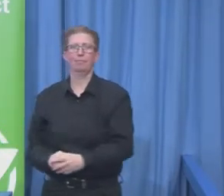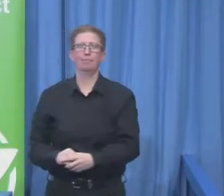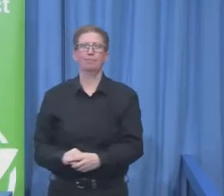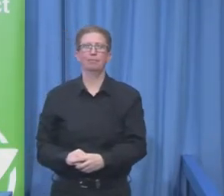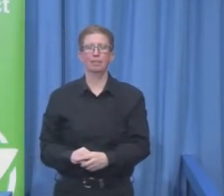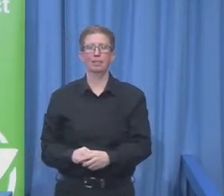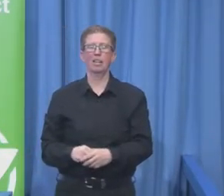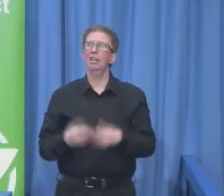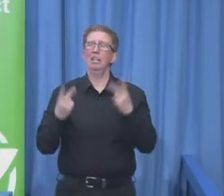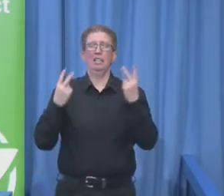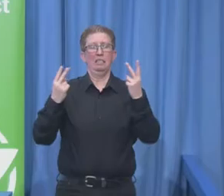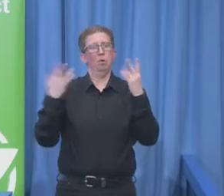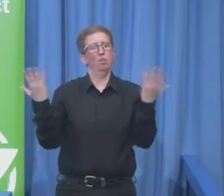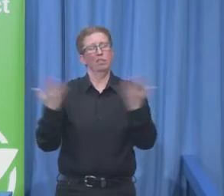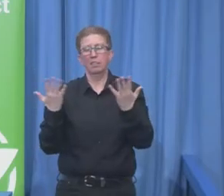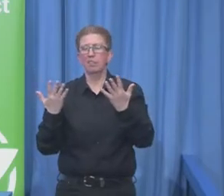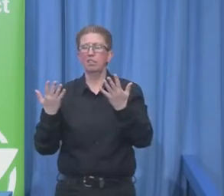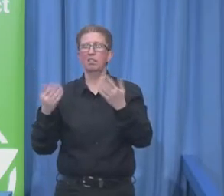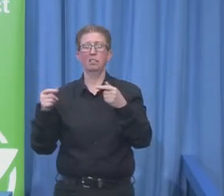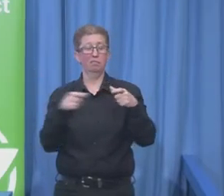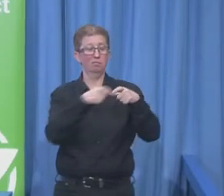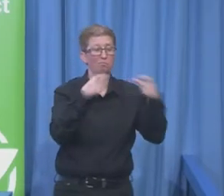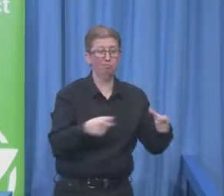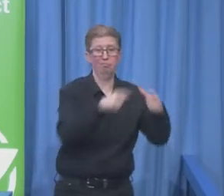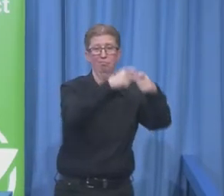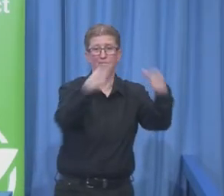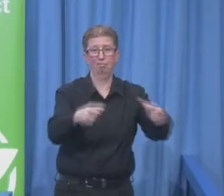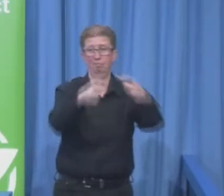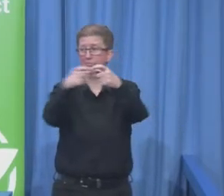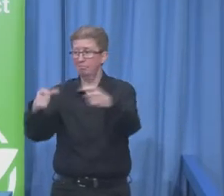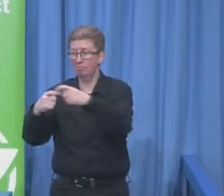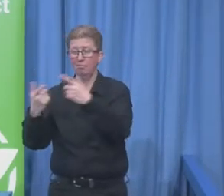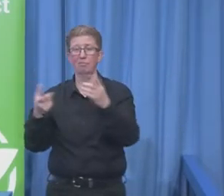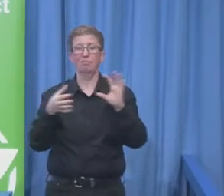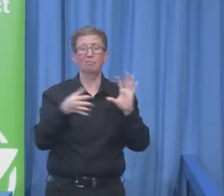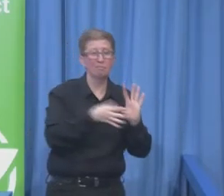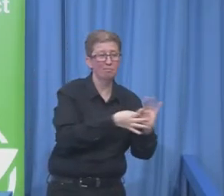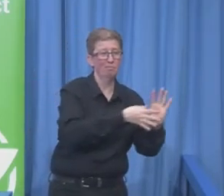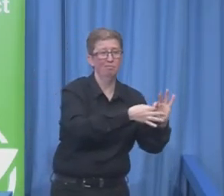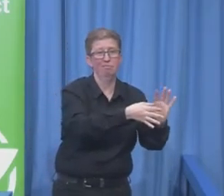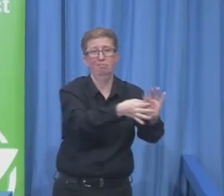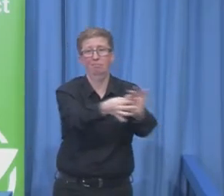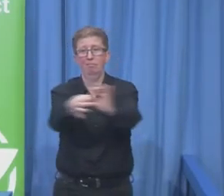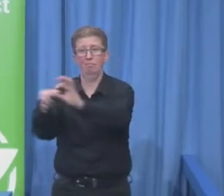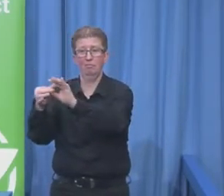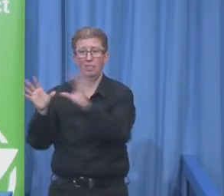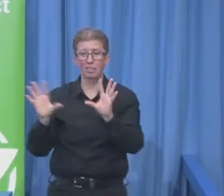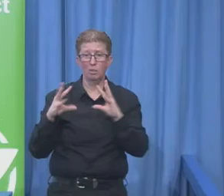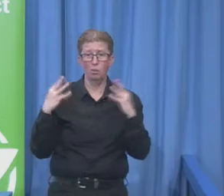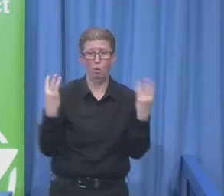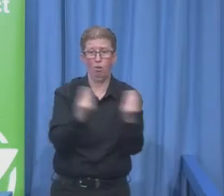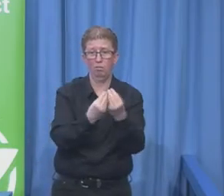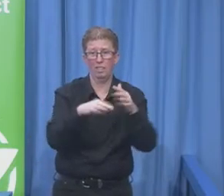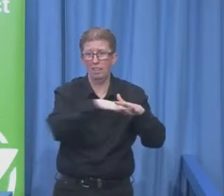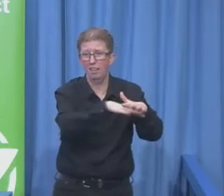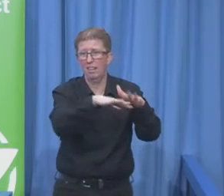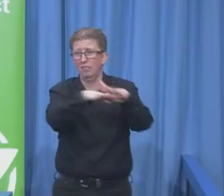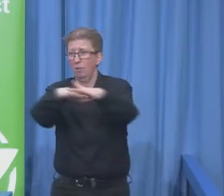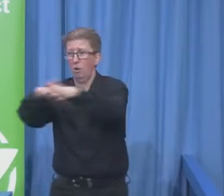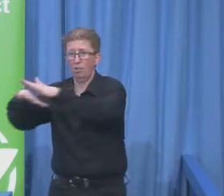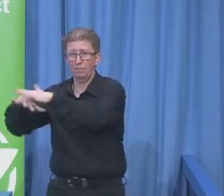empower and enable them through the right job connections, which are aligned to their aspirations. We are trying to create